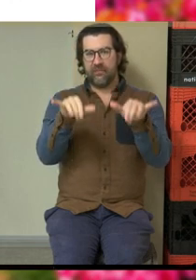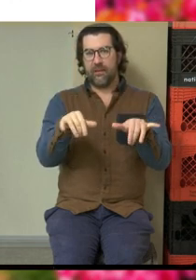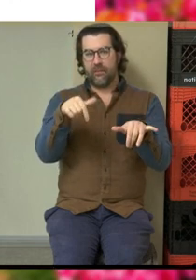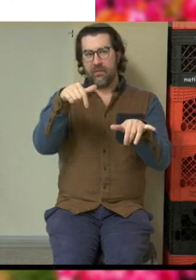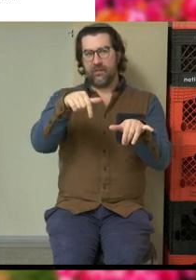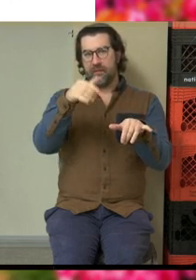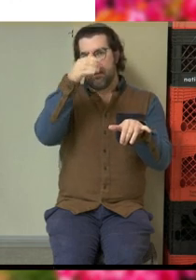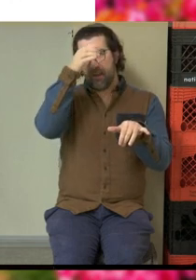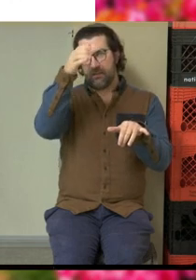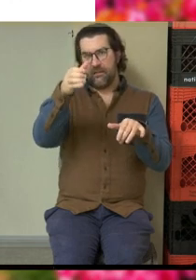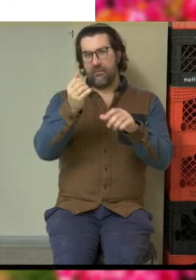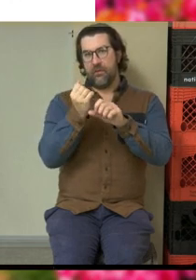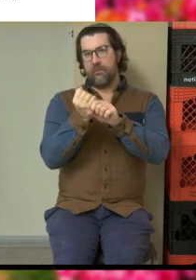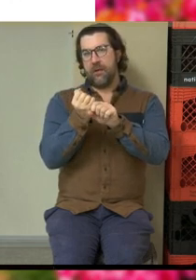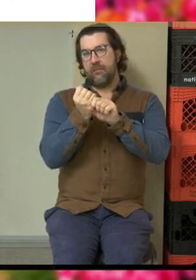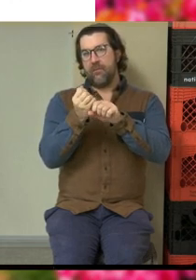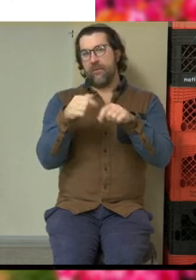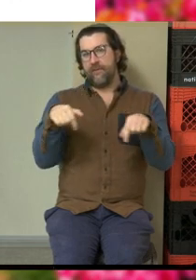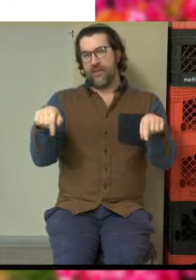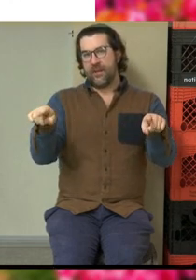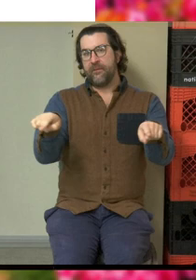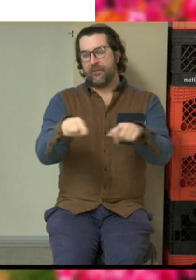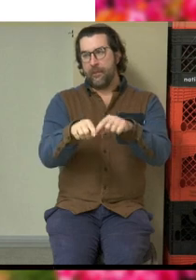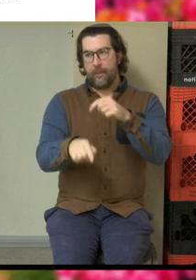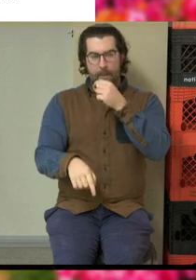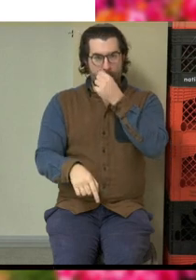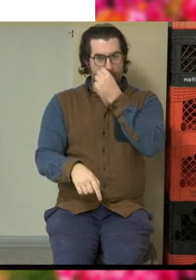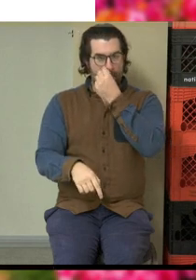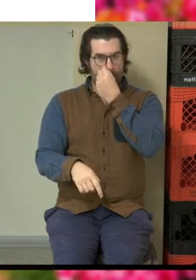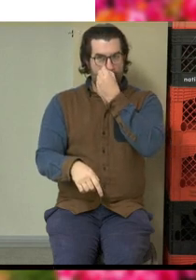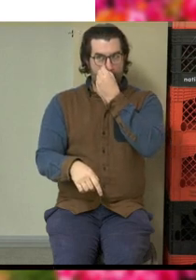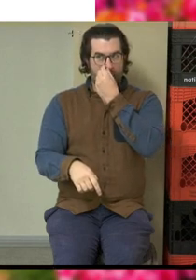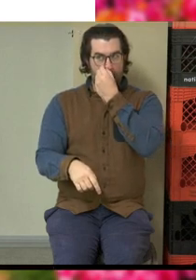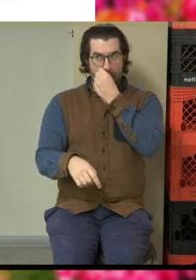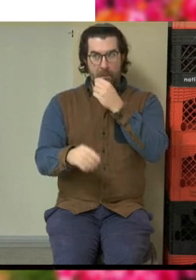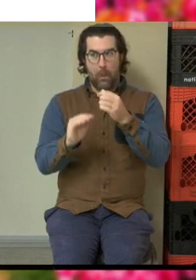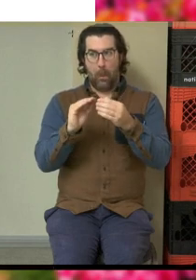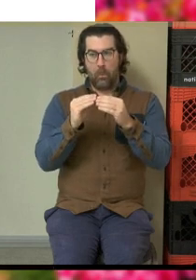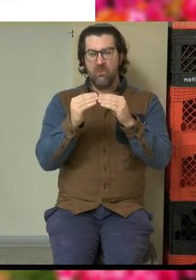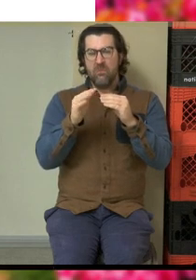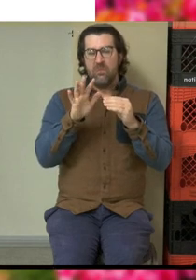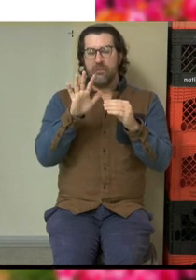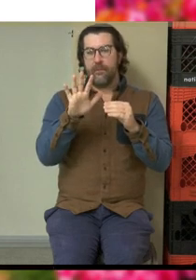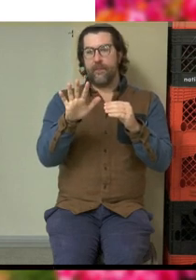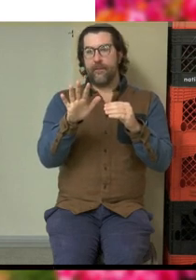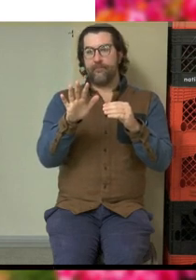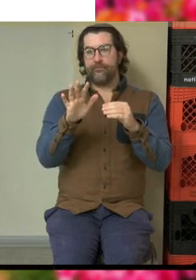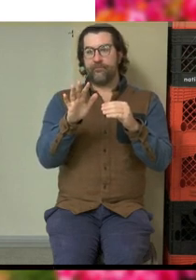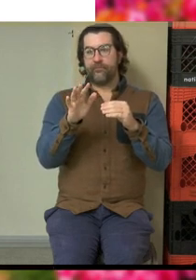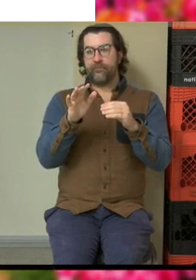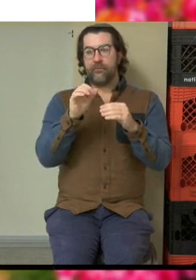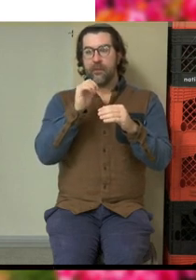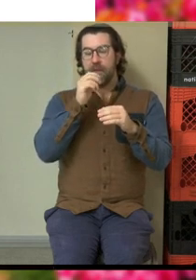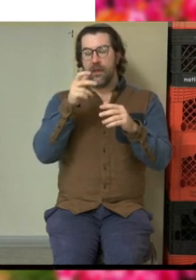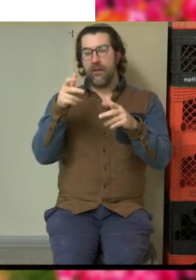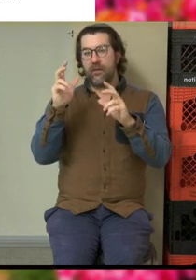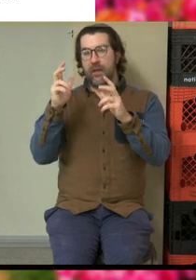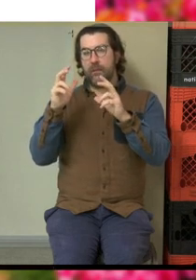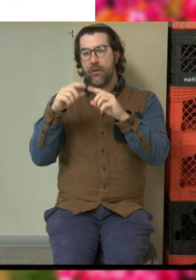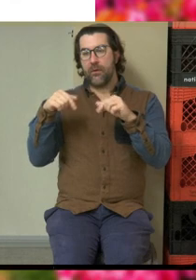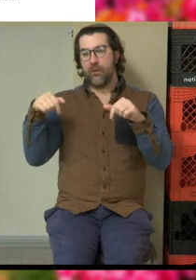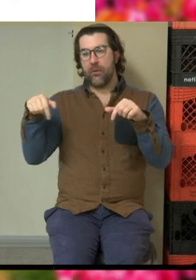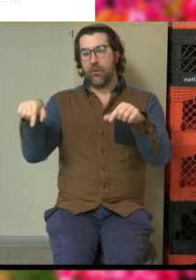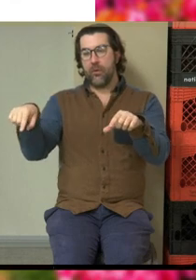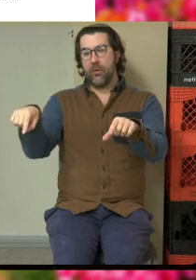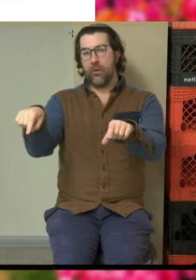for the baseball field. Number 5 is, instead of having the basketball courts on that